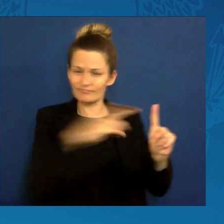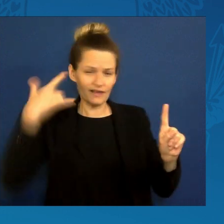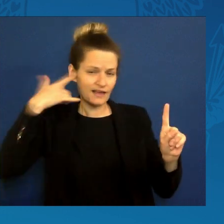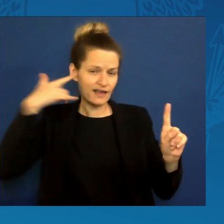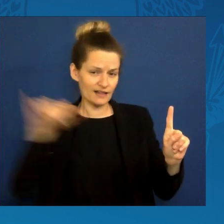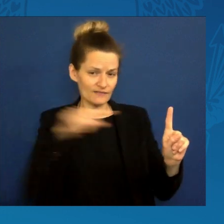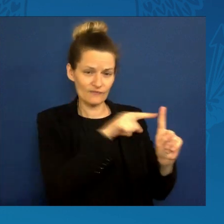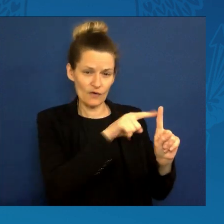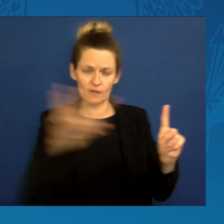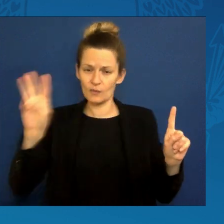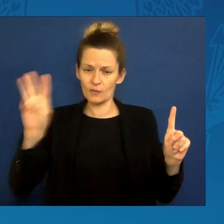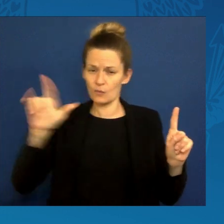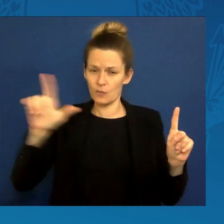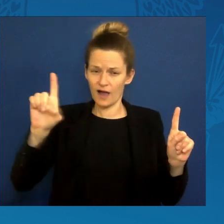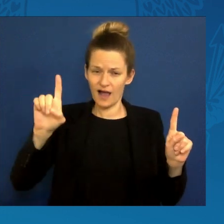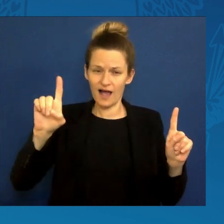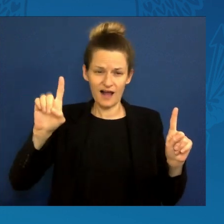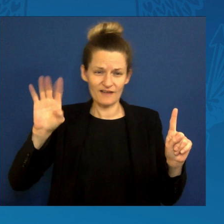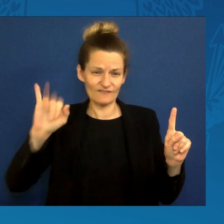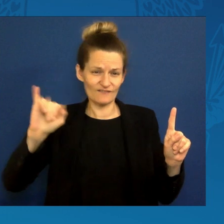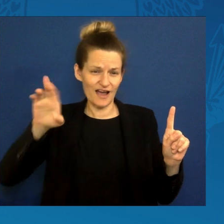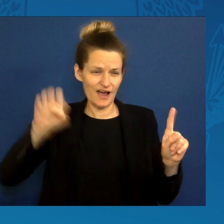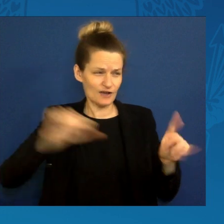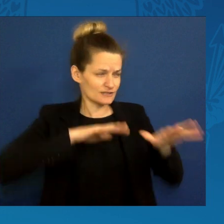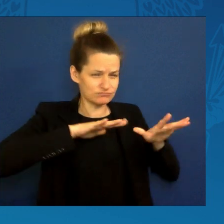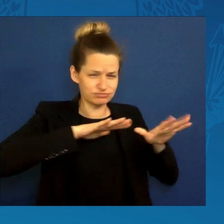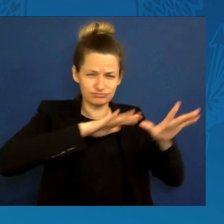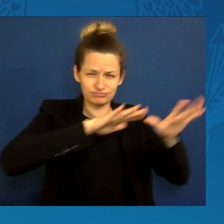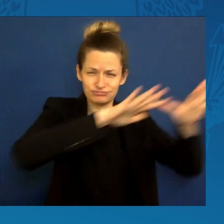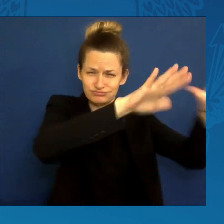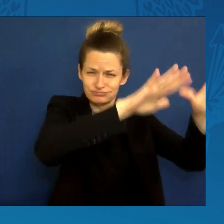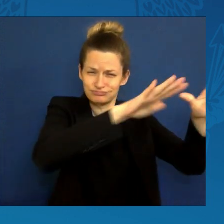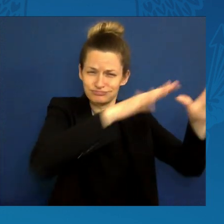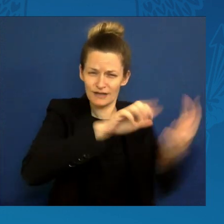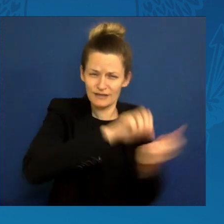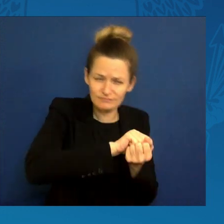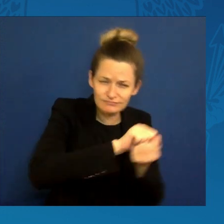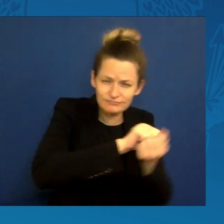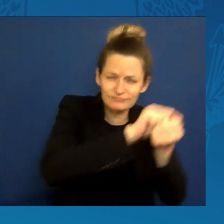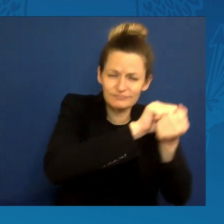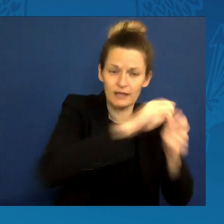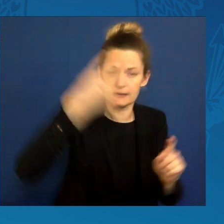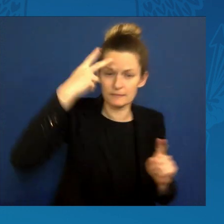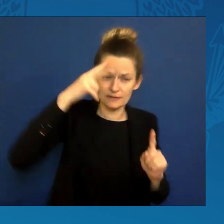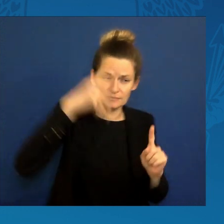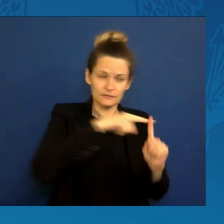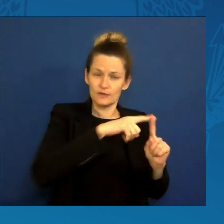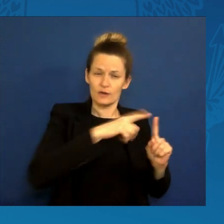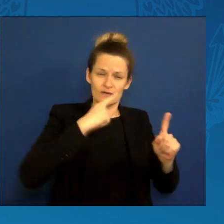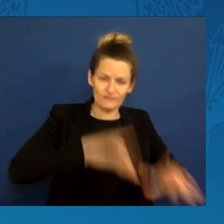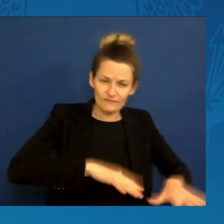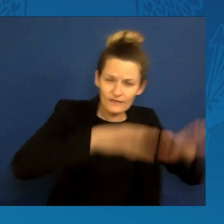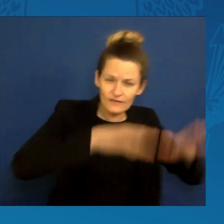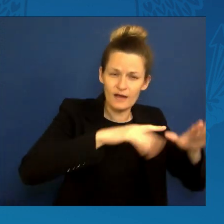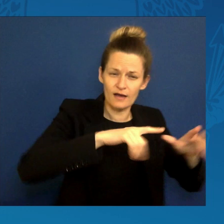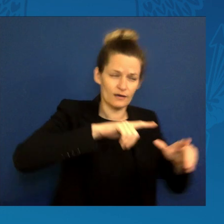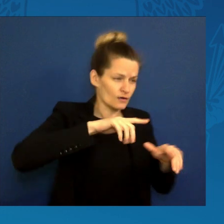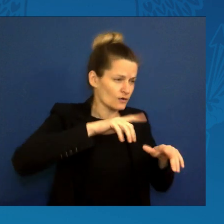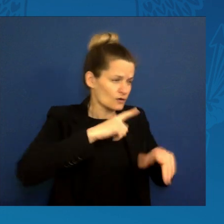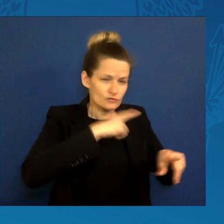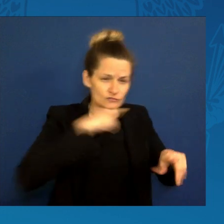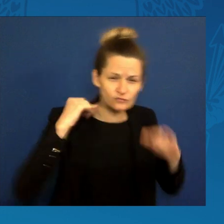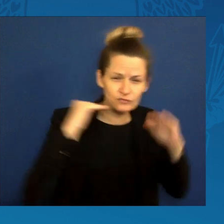share of floods and drought and hurricanes. So it is an issue that we are all concerned about and that we